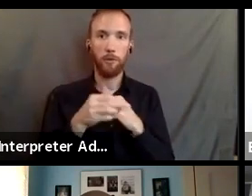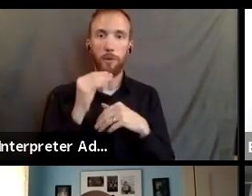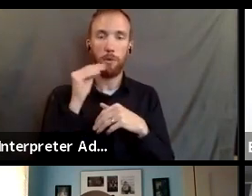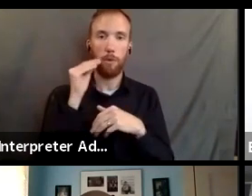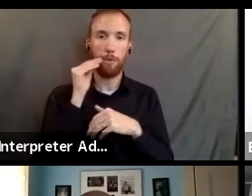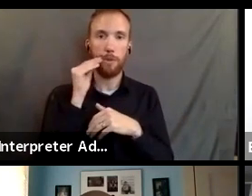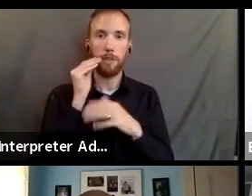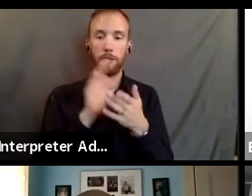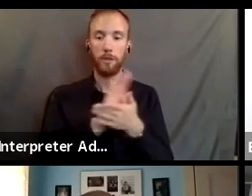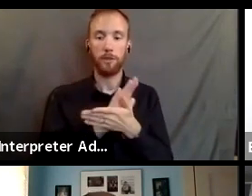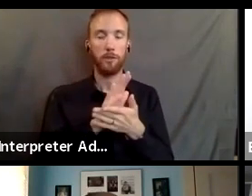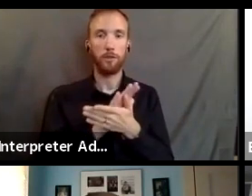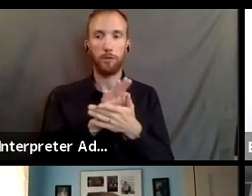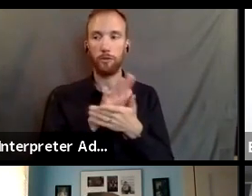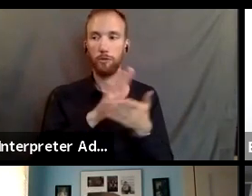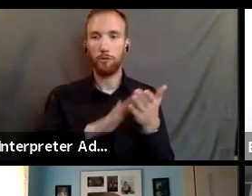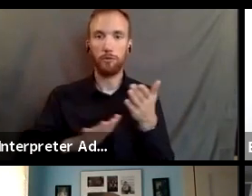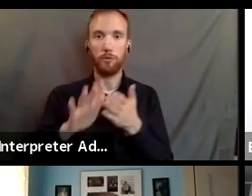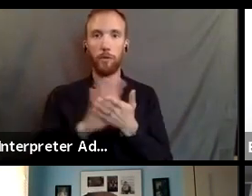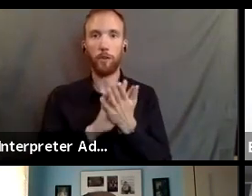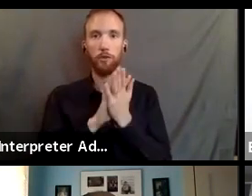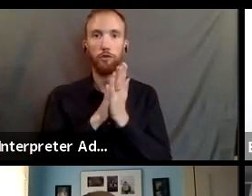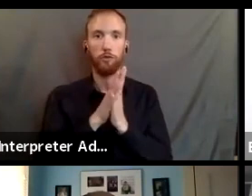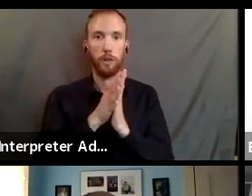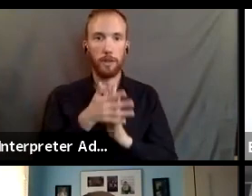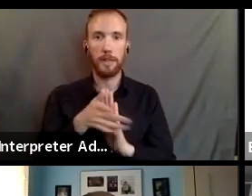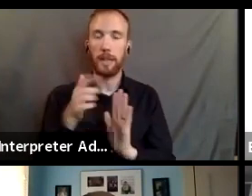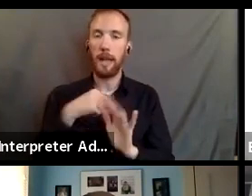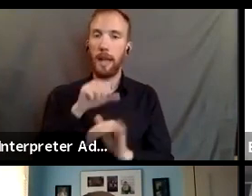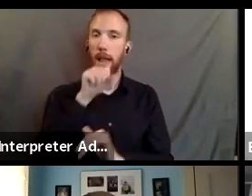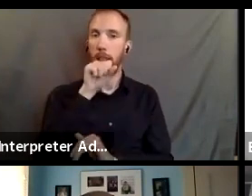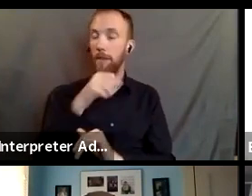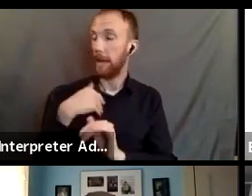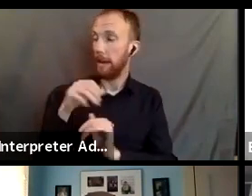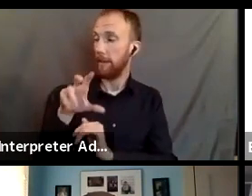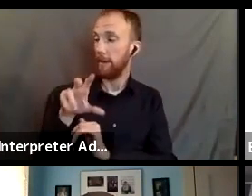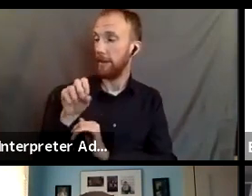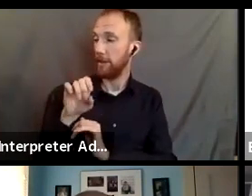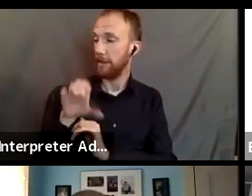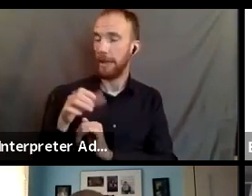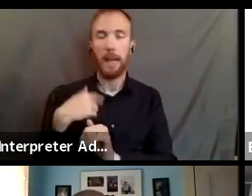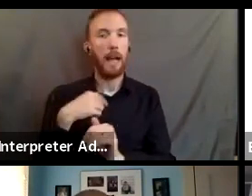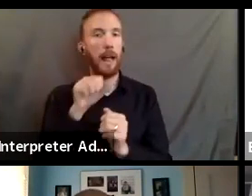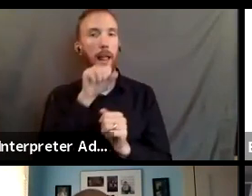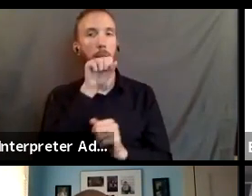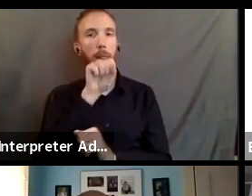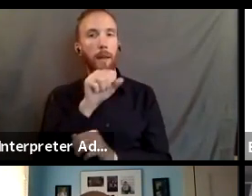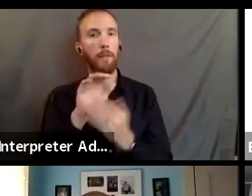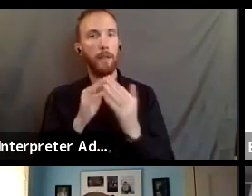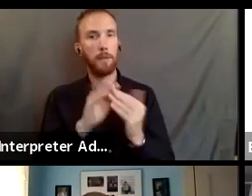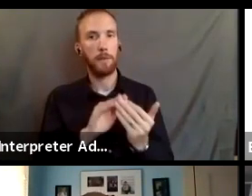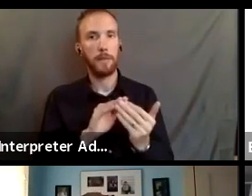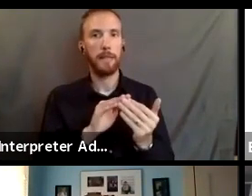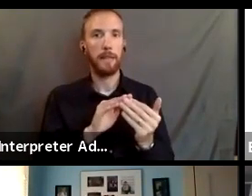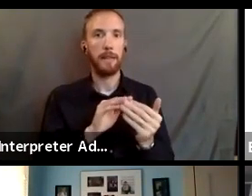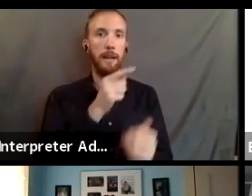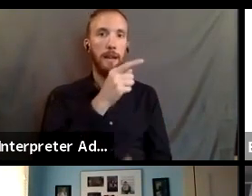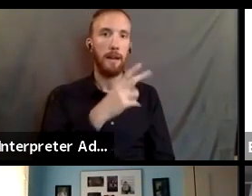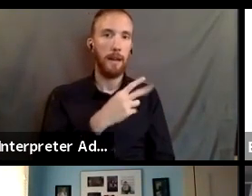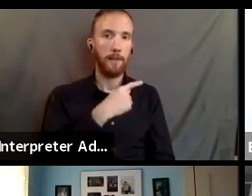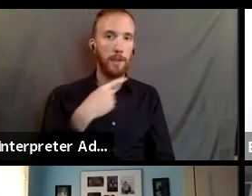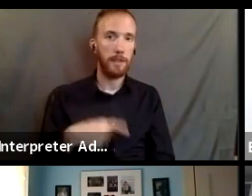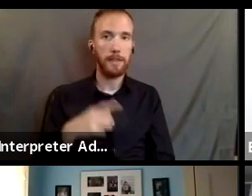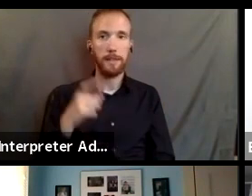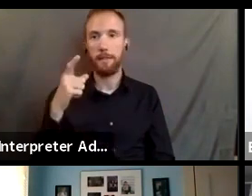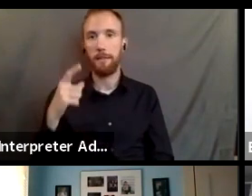close to being overcrowded on the northwest side i love the sentence i love this community where my half chinese and my half korean